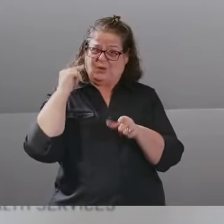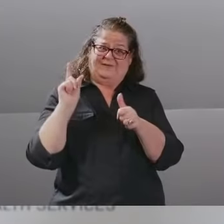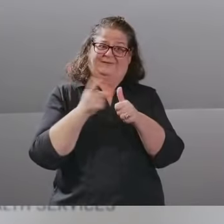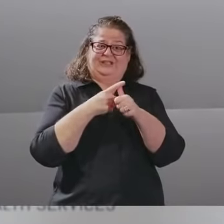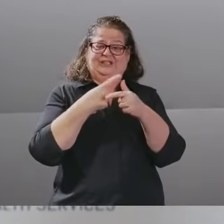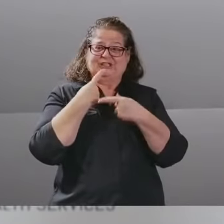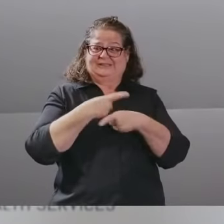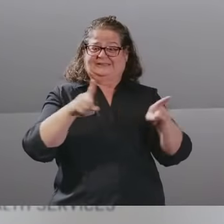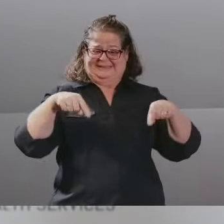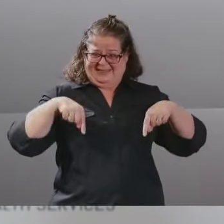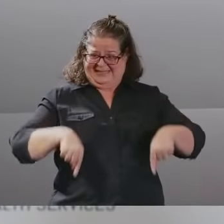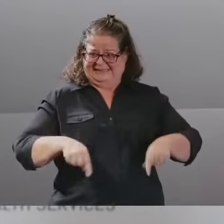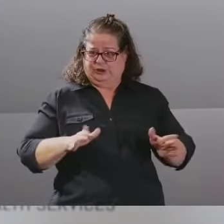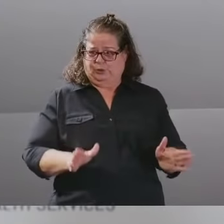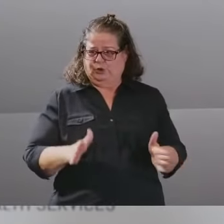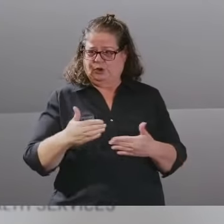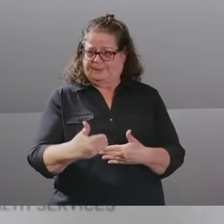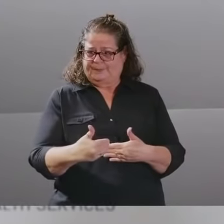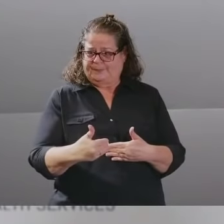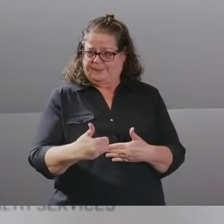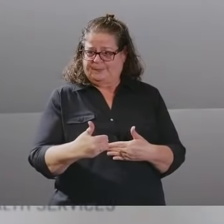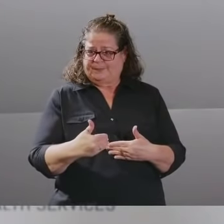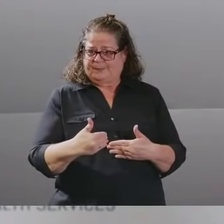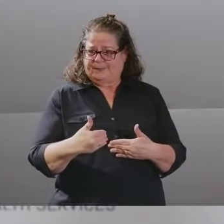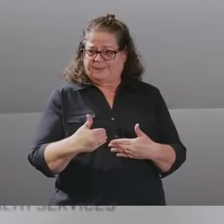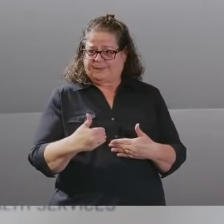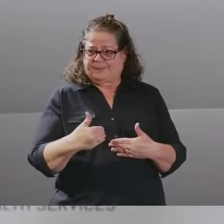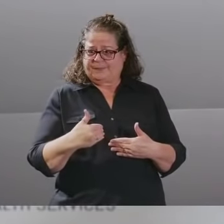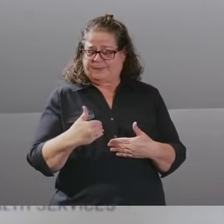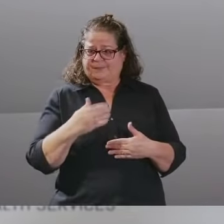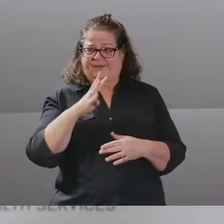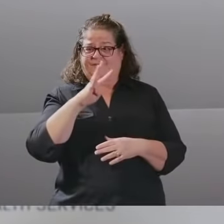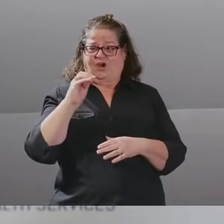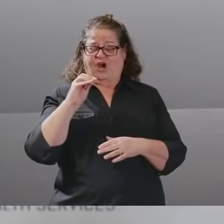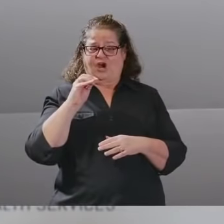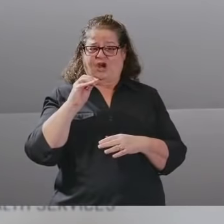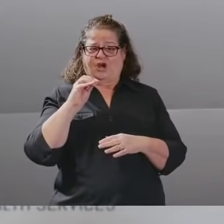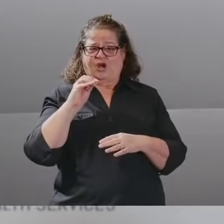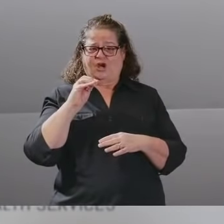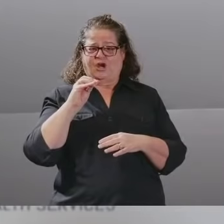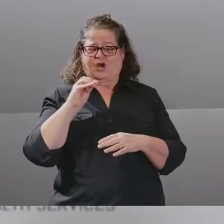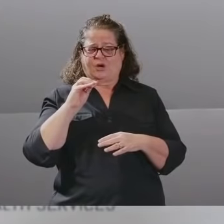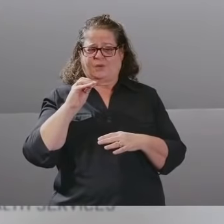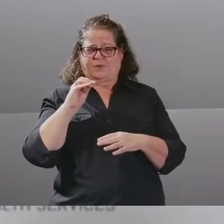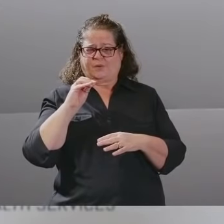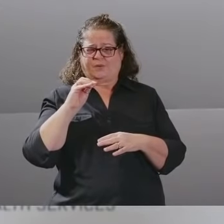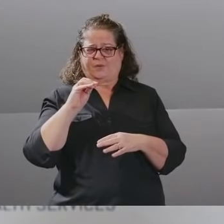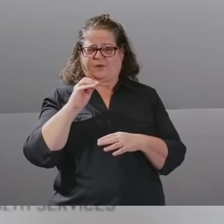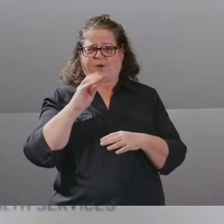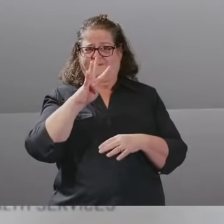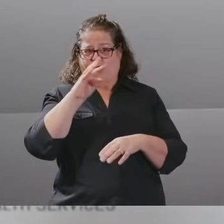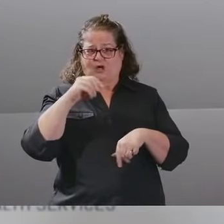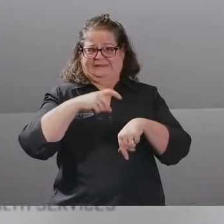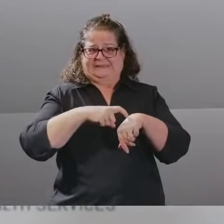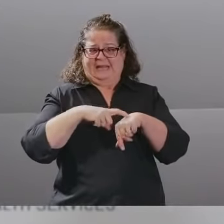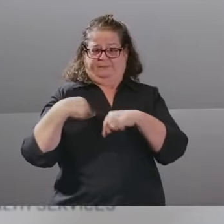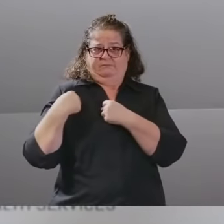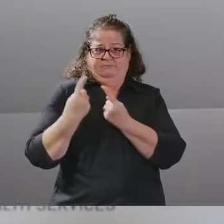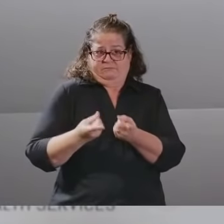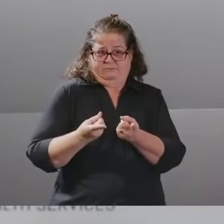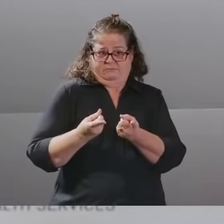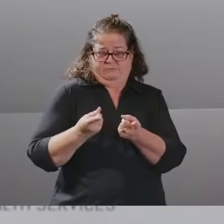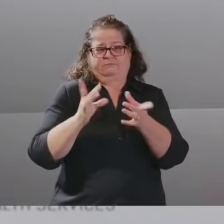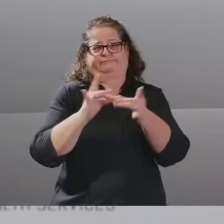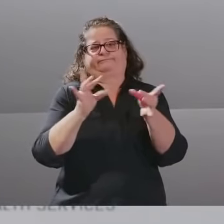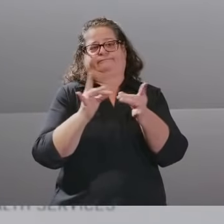40 plus times since then. That's an average of more than once a week. Okay, and we'll continue